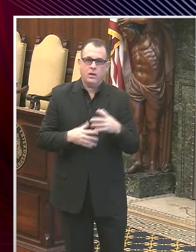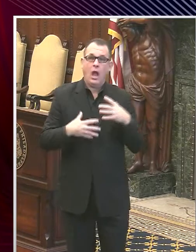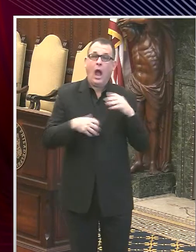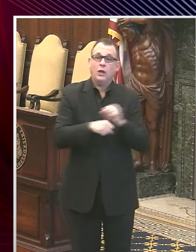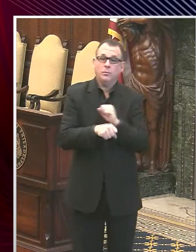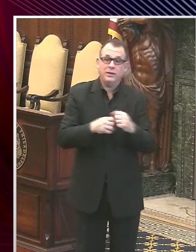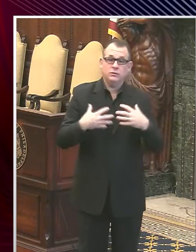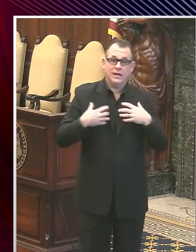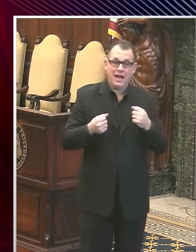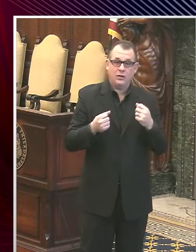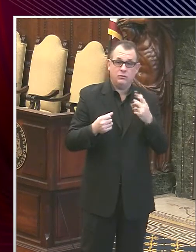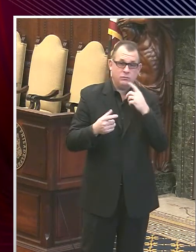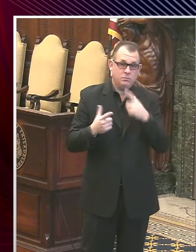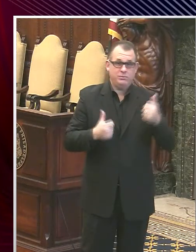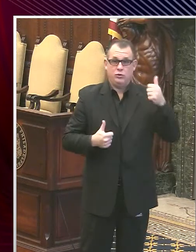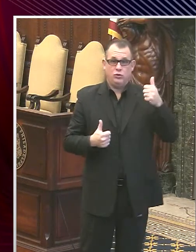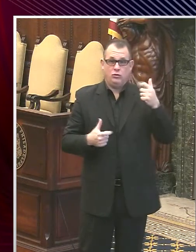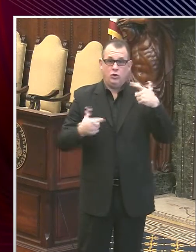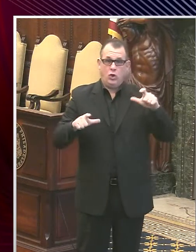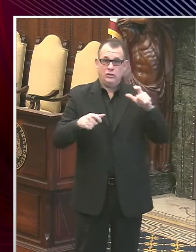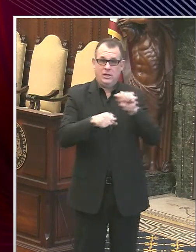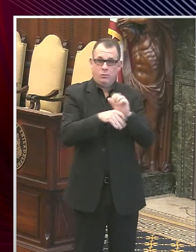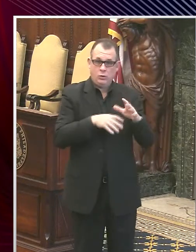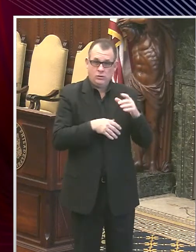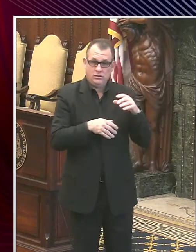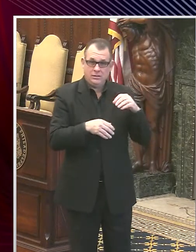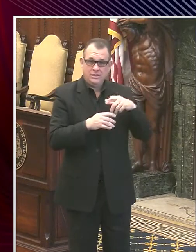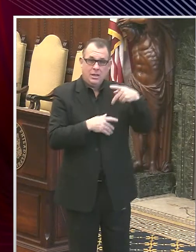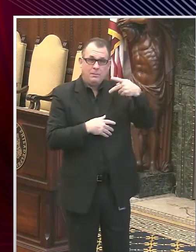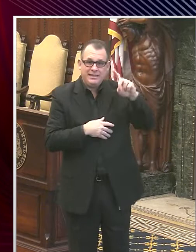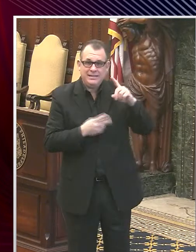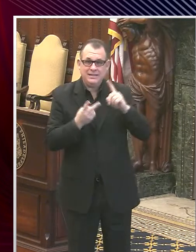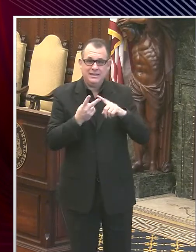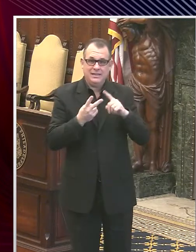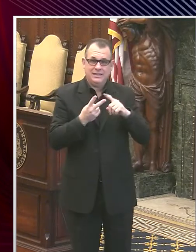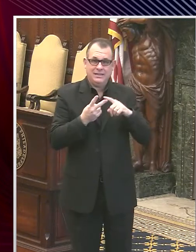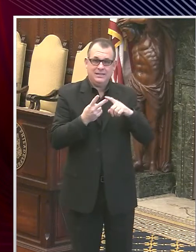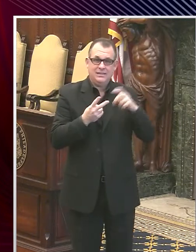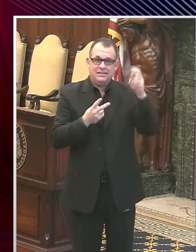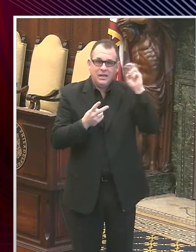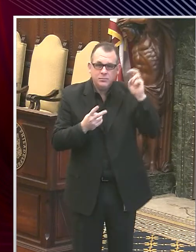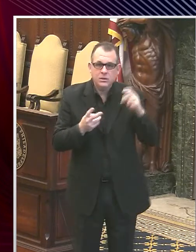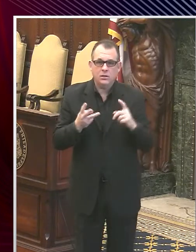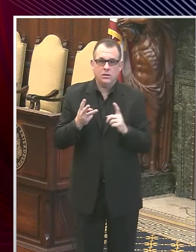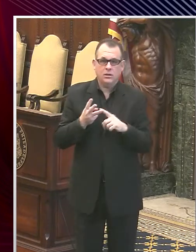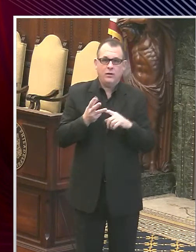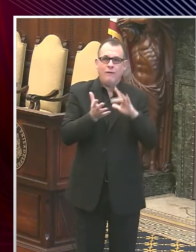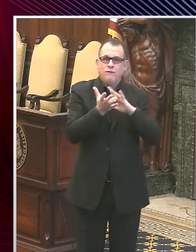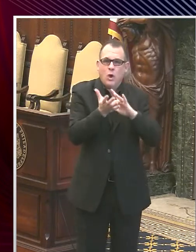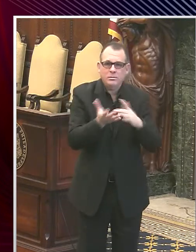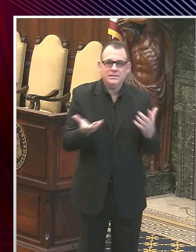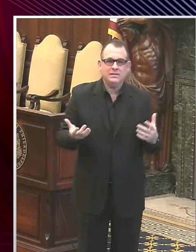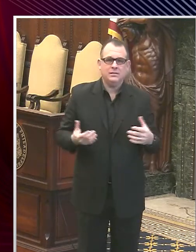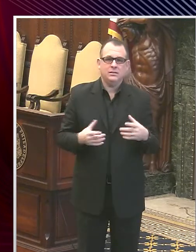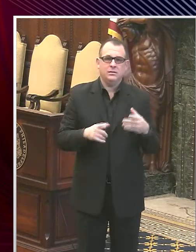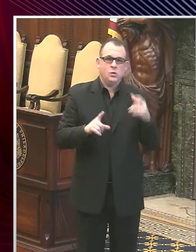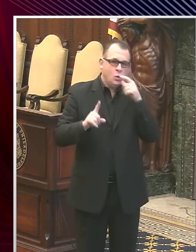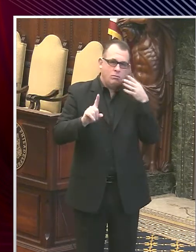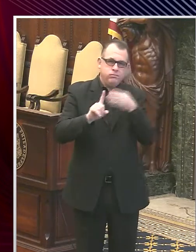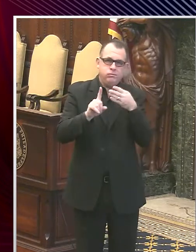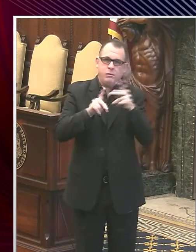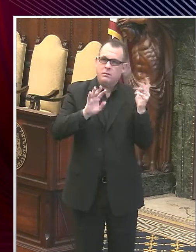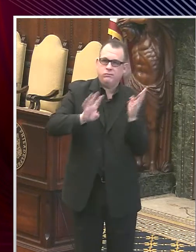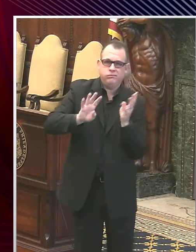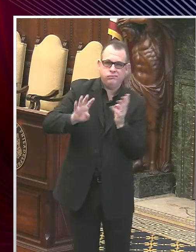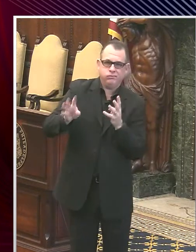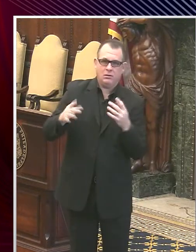health clinics for large employers who have such clinics, like the police department or SEPTA. Then pharmacies, as you see, like flu vaccine is